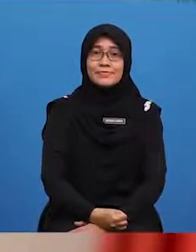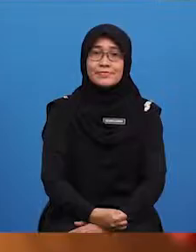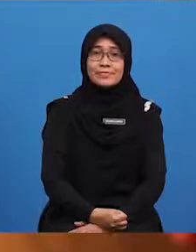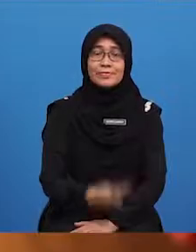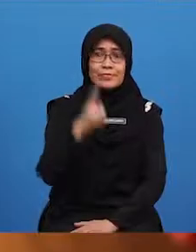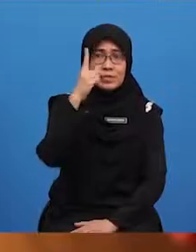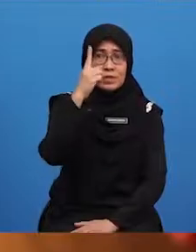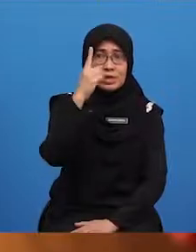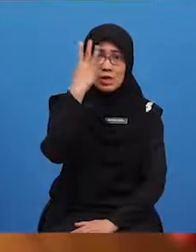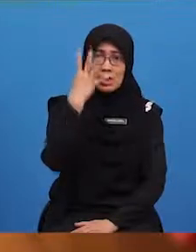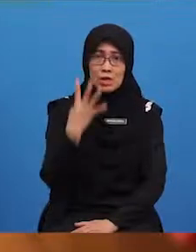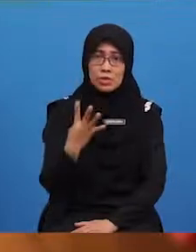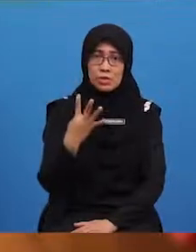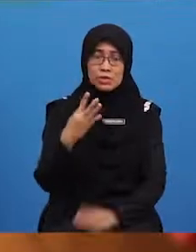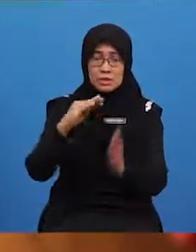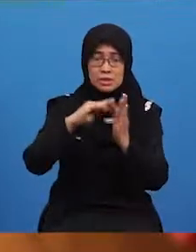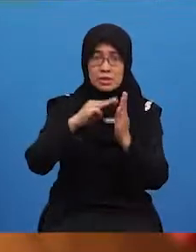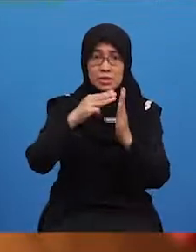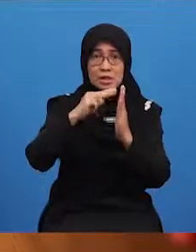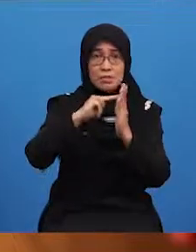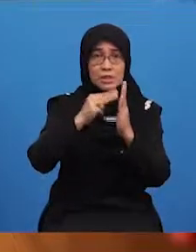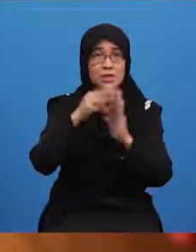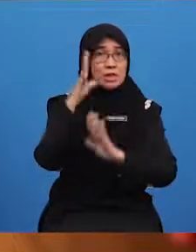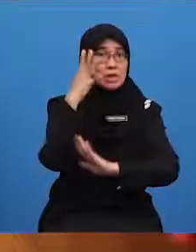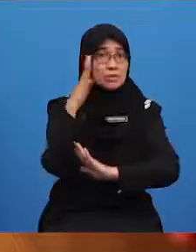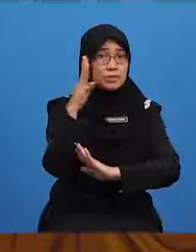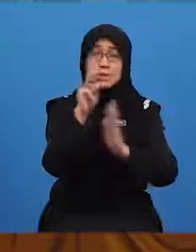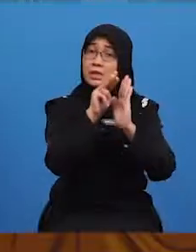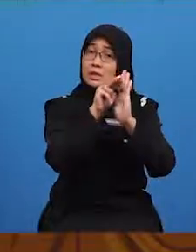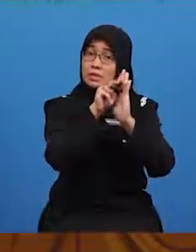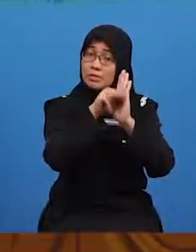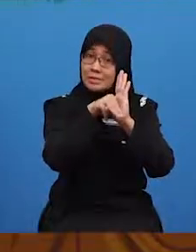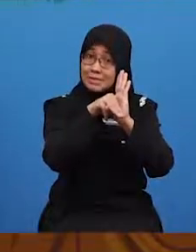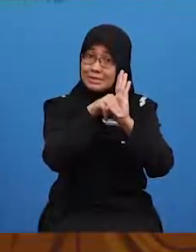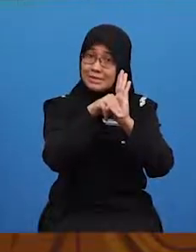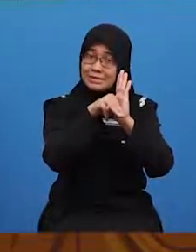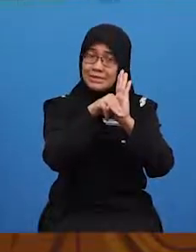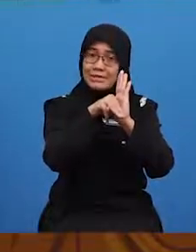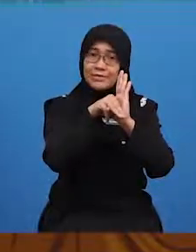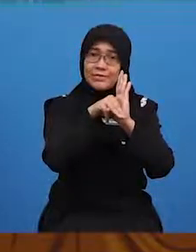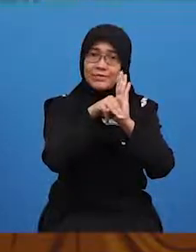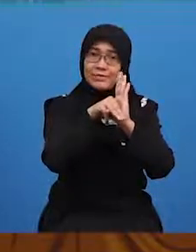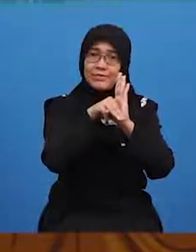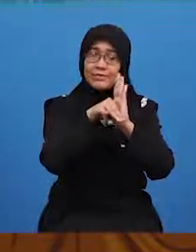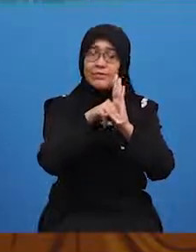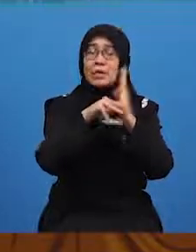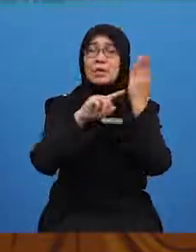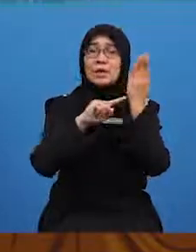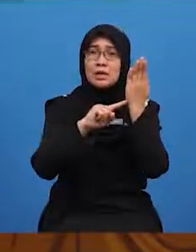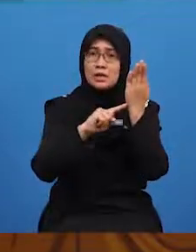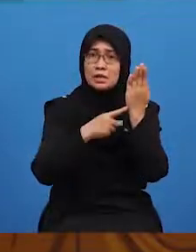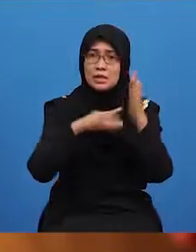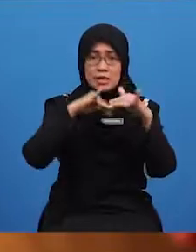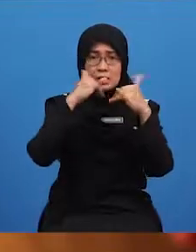Quarter? Correct. You've said it right. A quarter is also means 15 minutes.